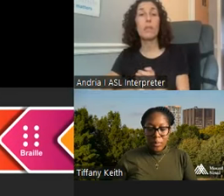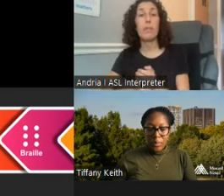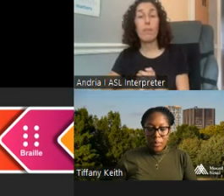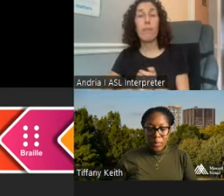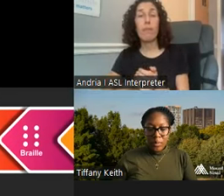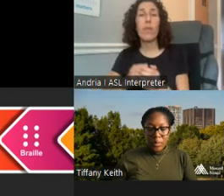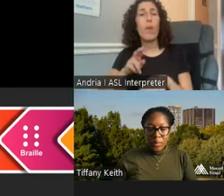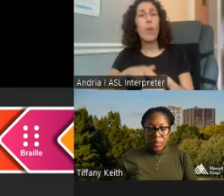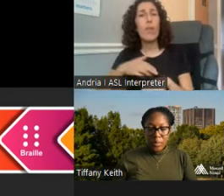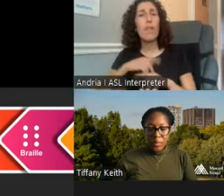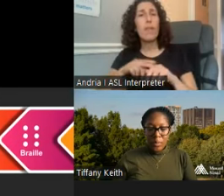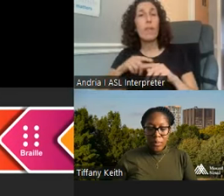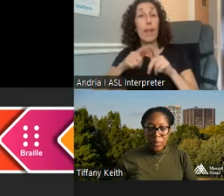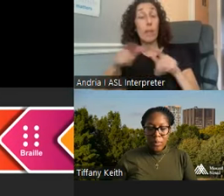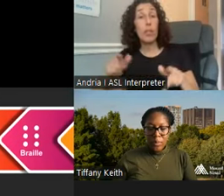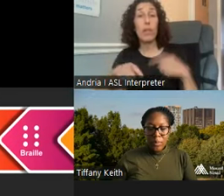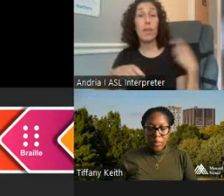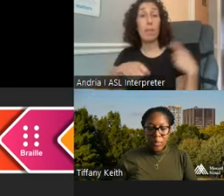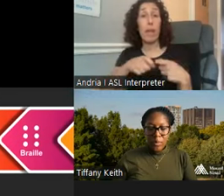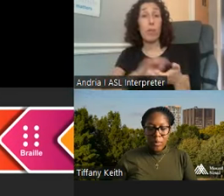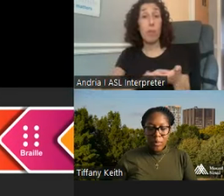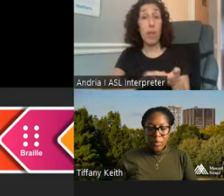Braille, French Braille, etc.